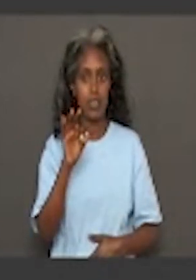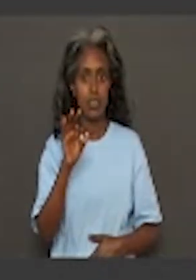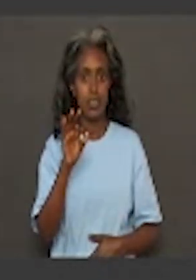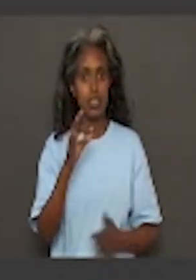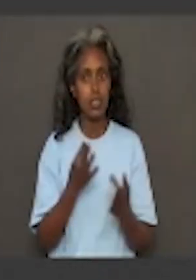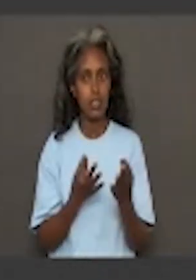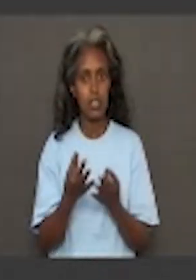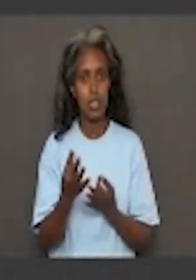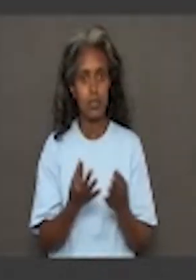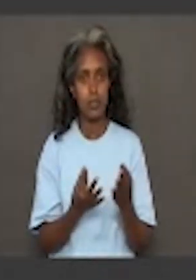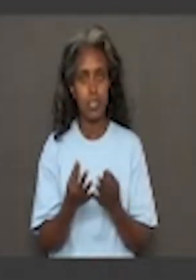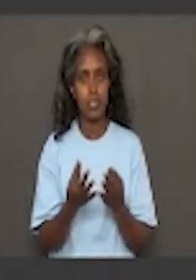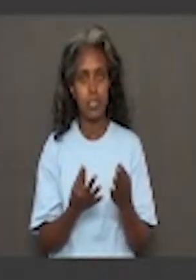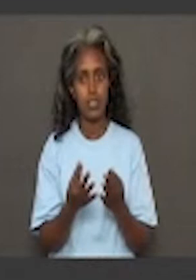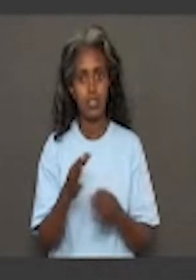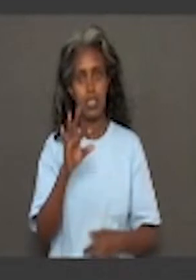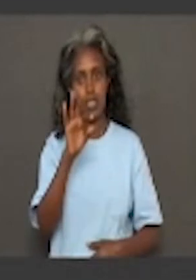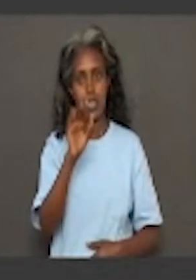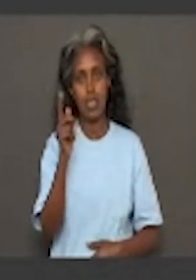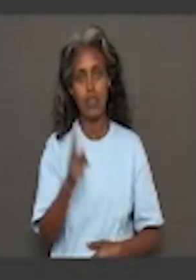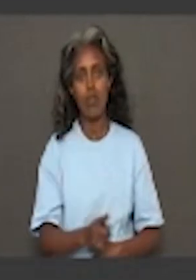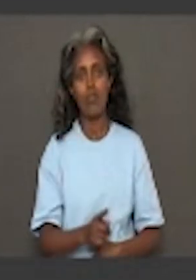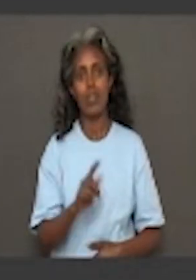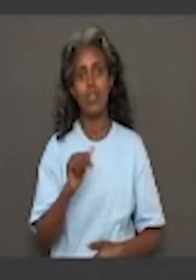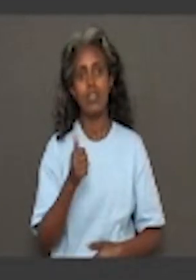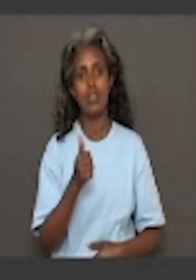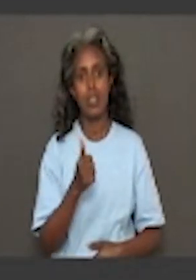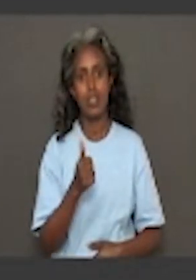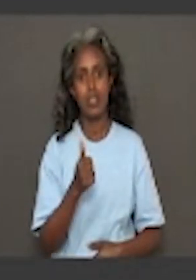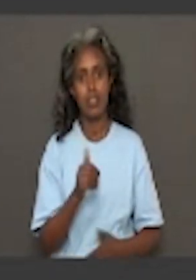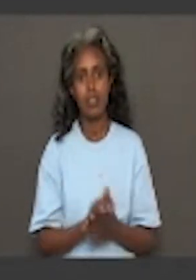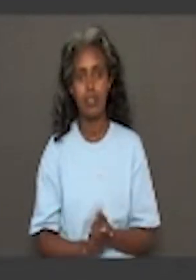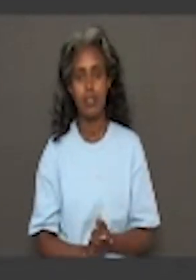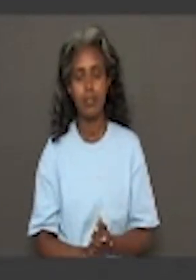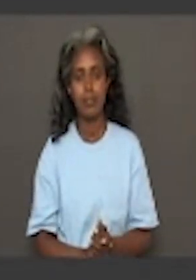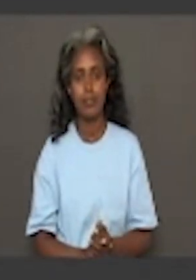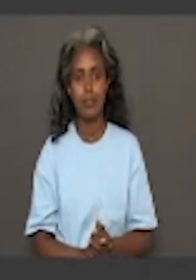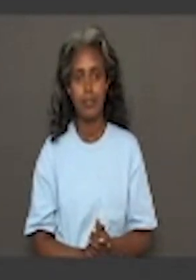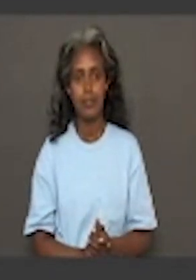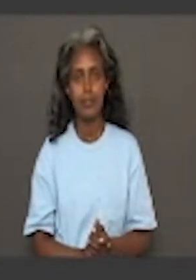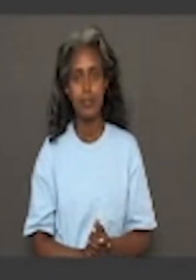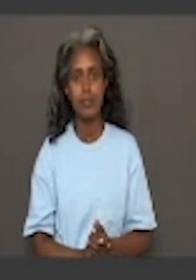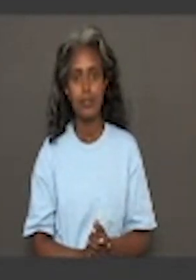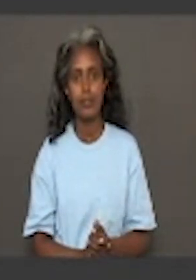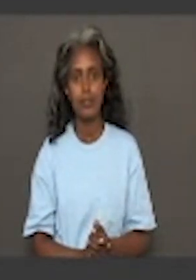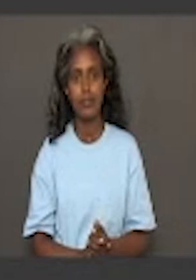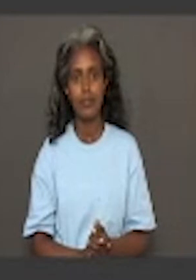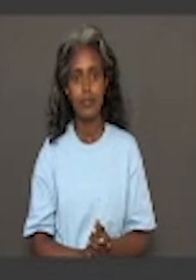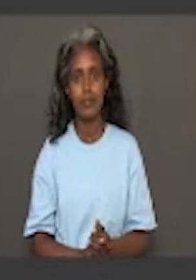0.9 is expressed as 9 over 10.